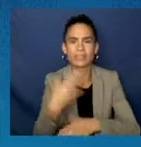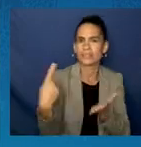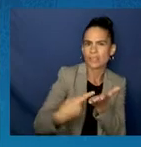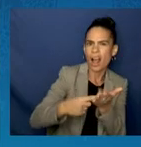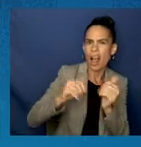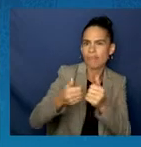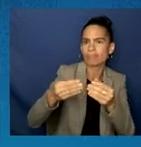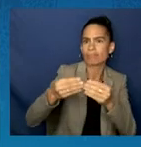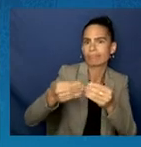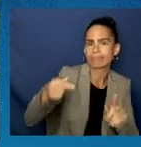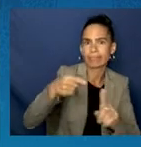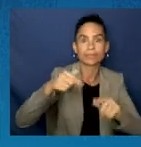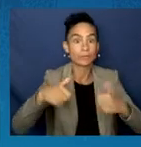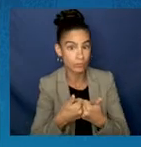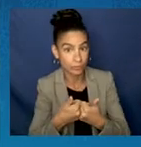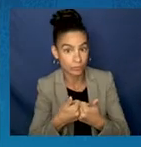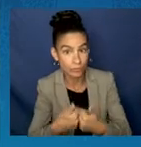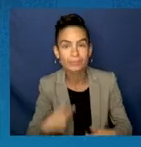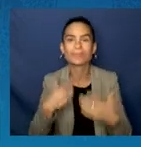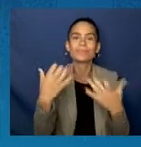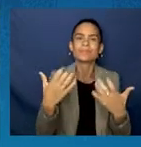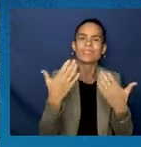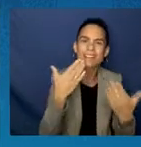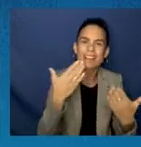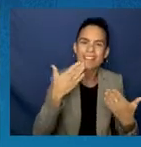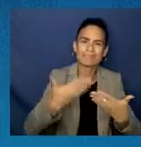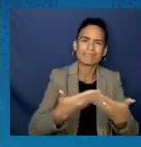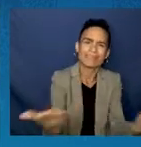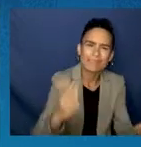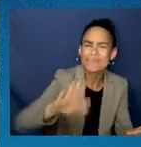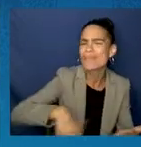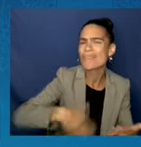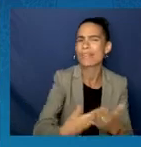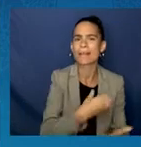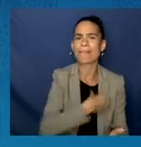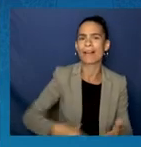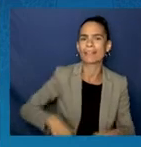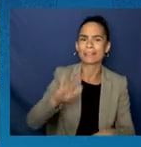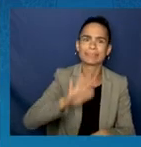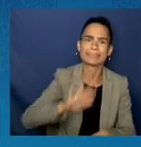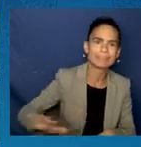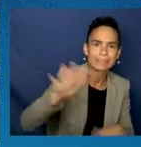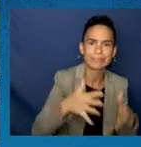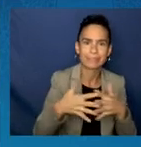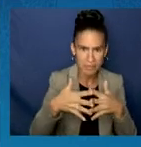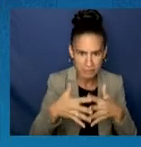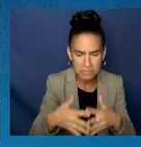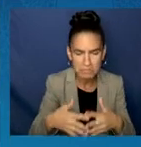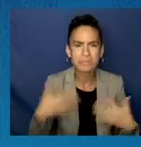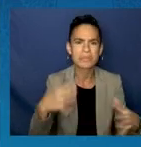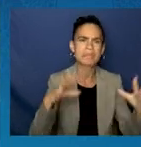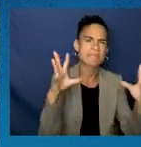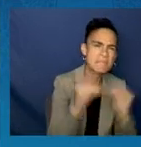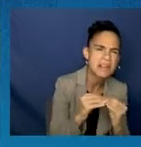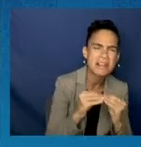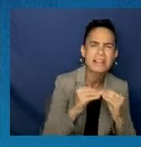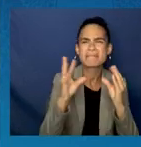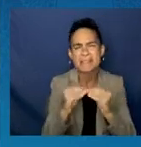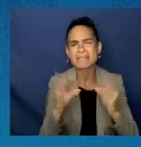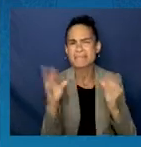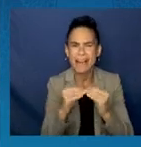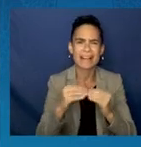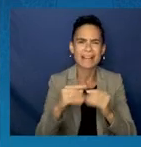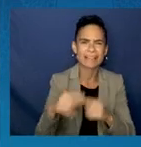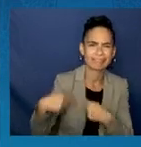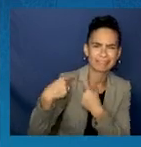America. We have met many times over the course of this year, and I will repeat myself in saying that you all are the leaders on the